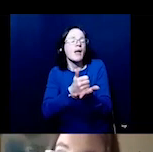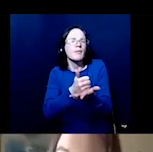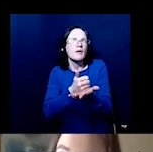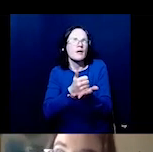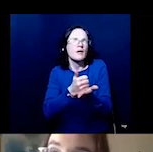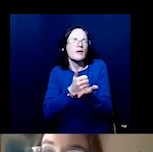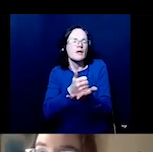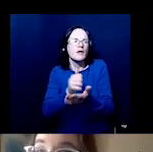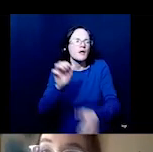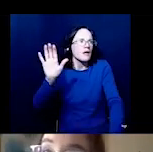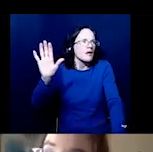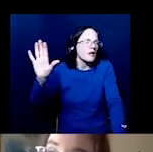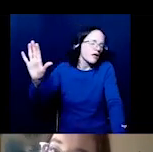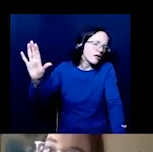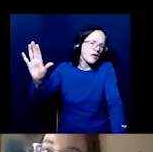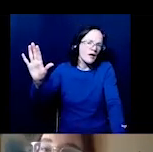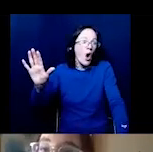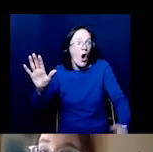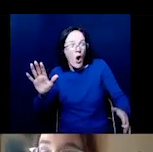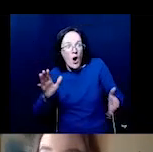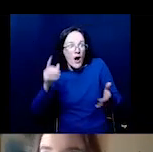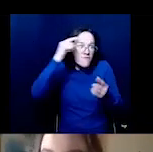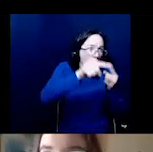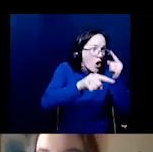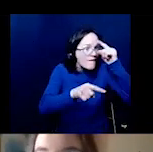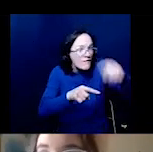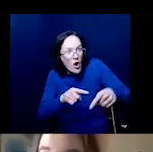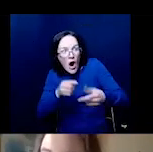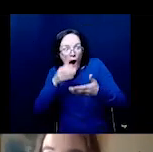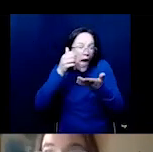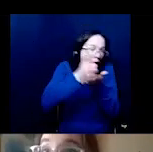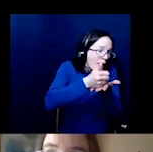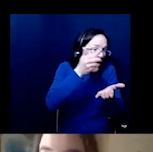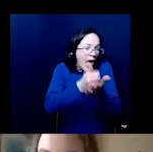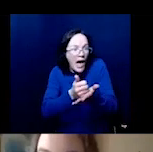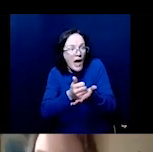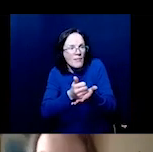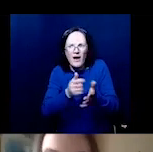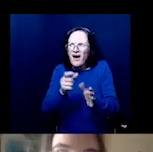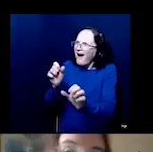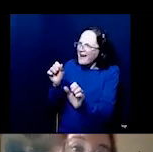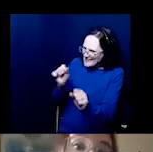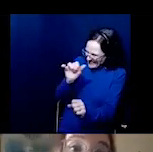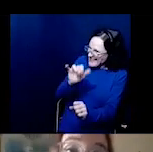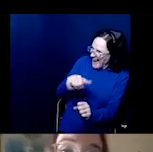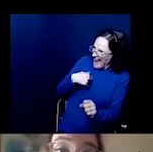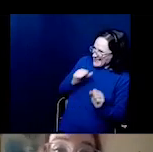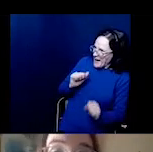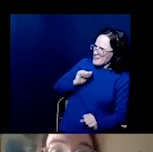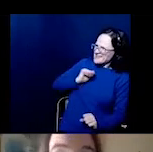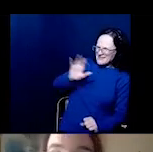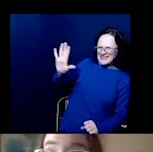sometimes don't listen. So they go out of their way to help the person, even if the person doesn't want any help and is able to do things on their own. And